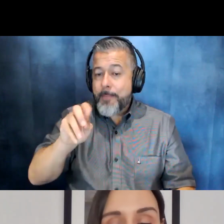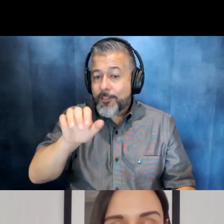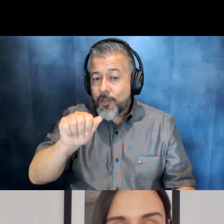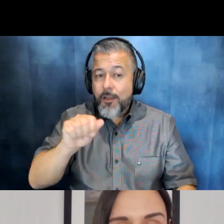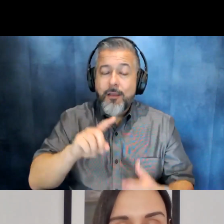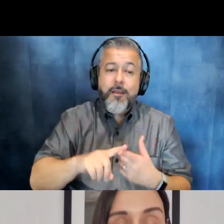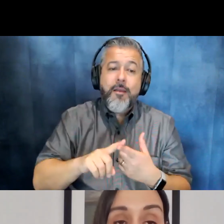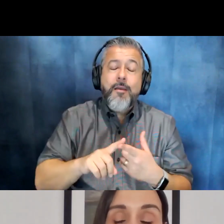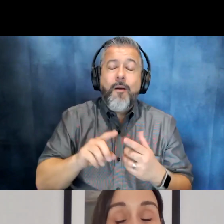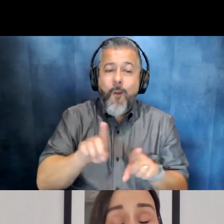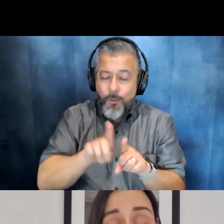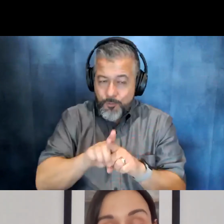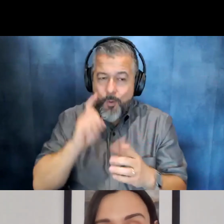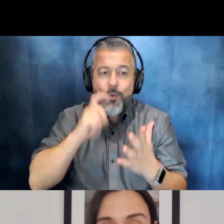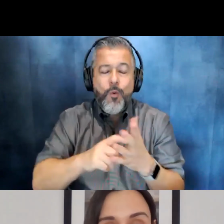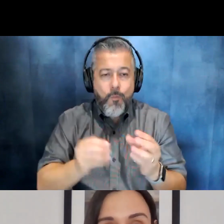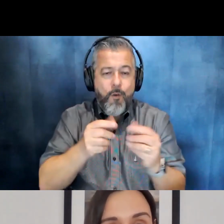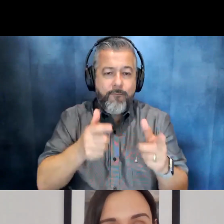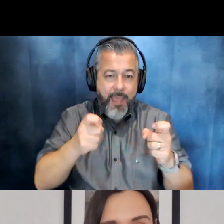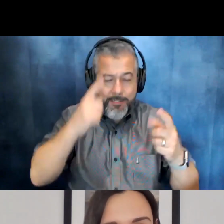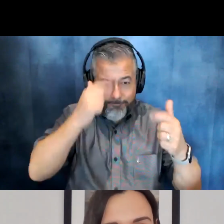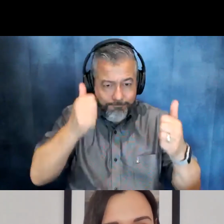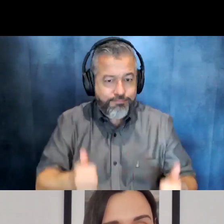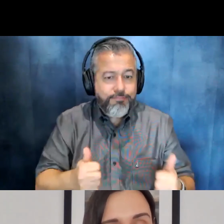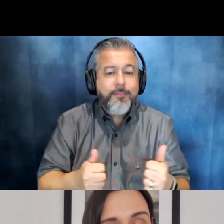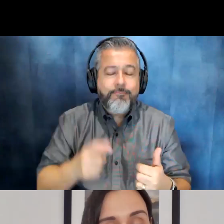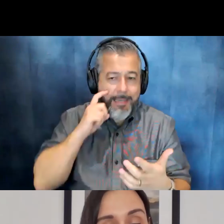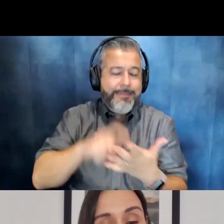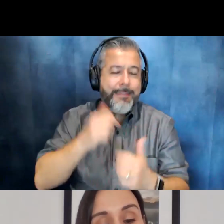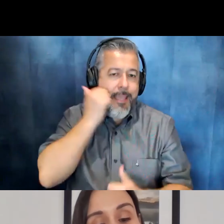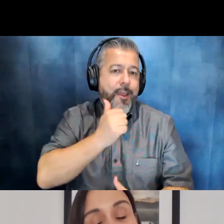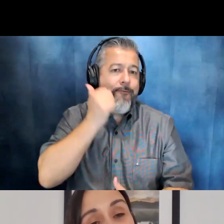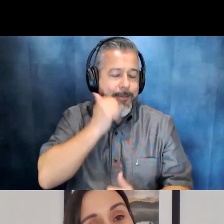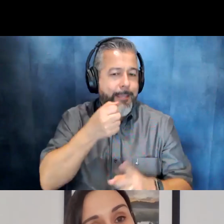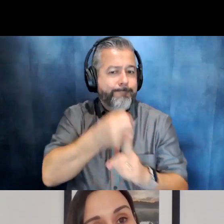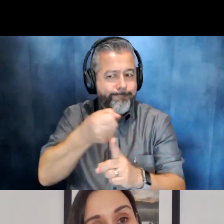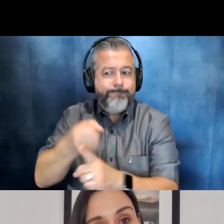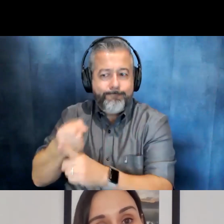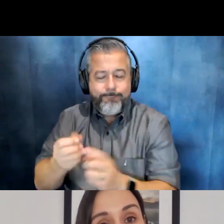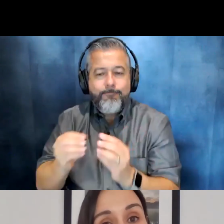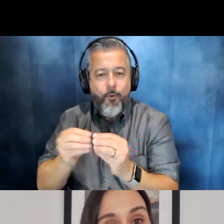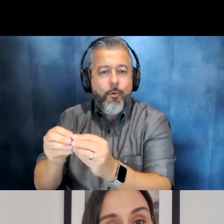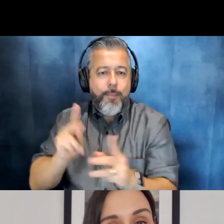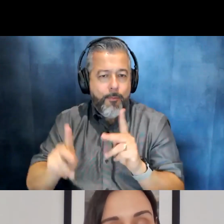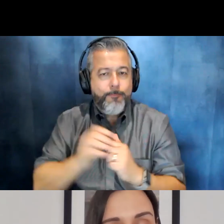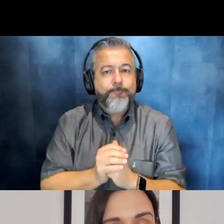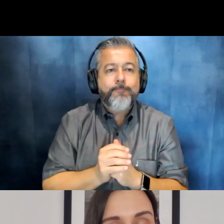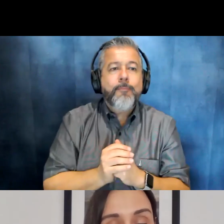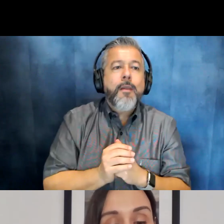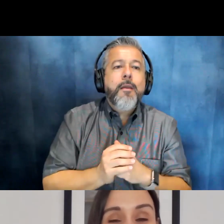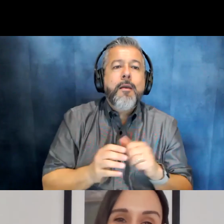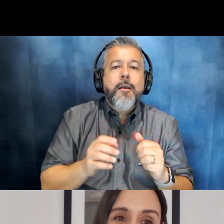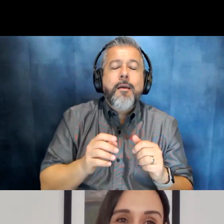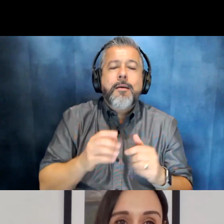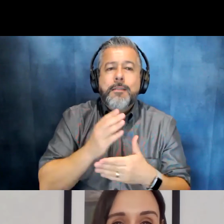recent isolation. I see it in my practice every day. So looking at the data and statistical analyses that have been done,